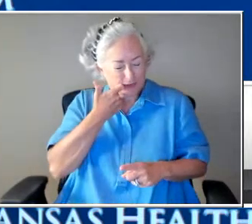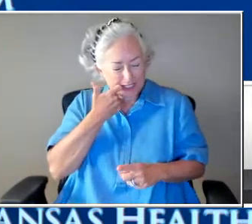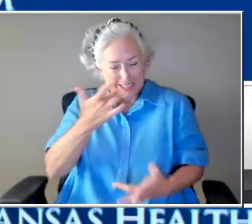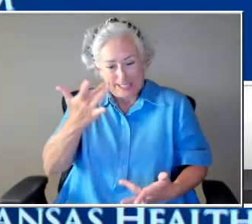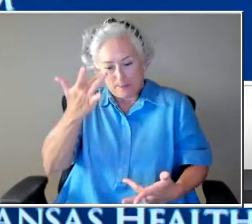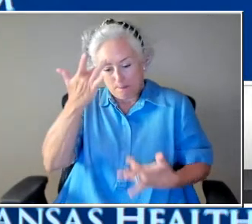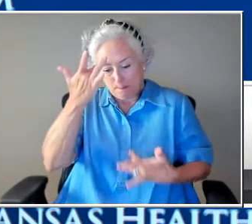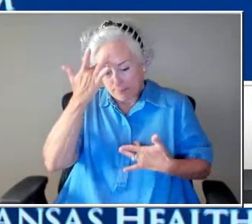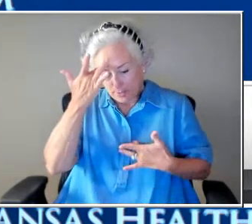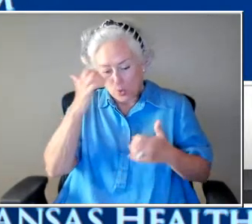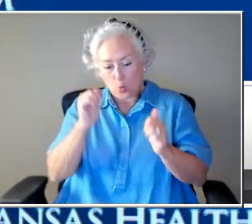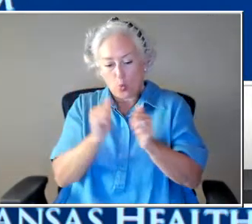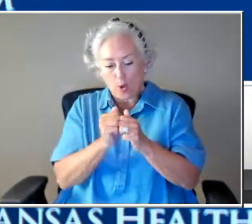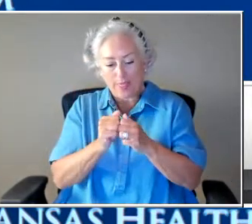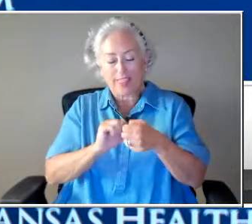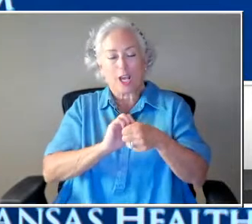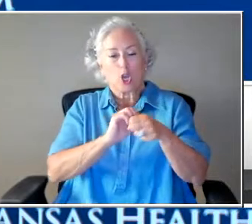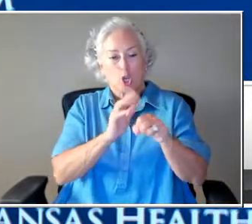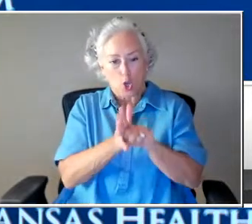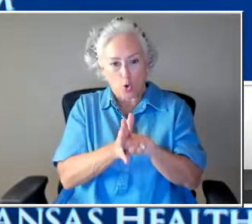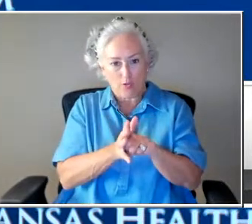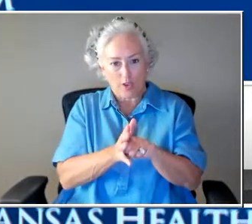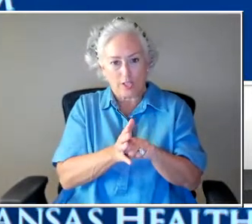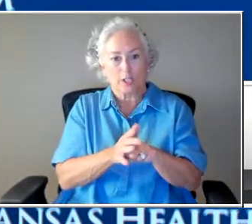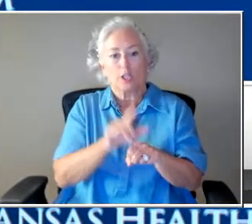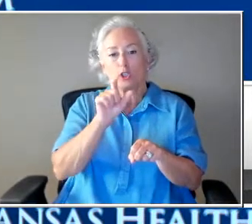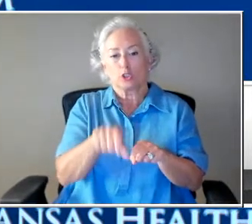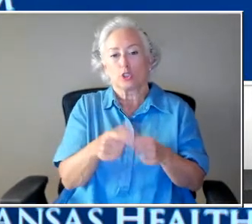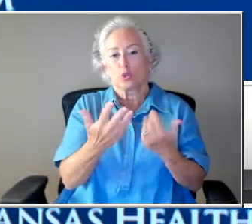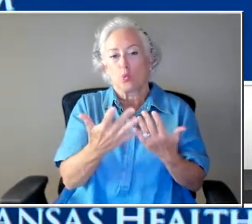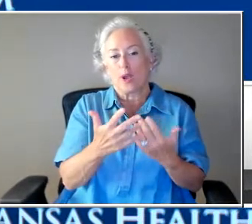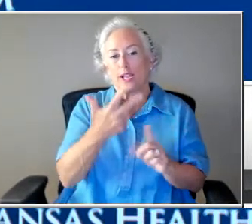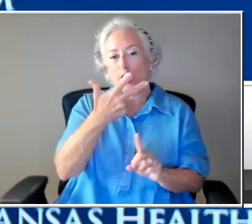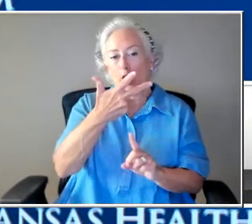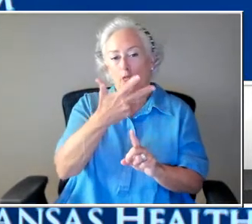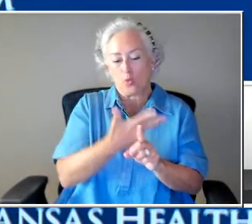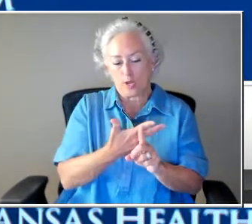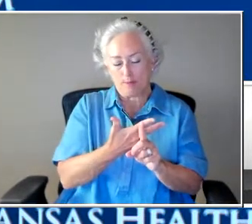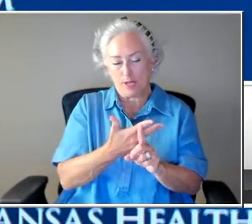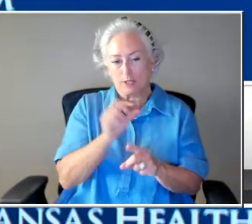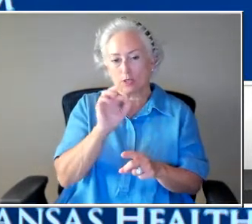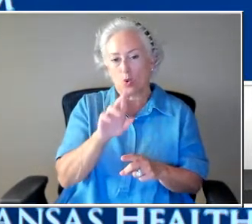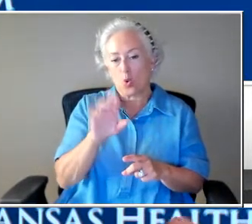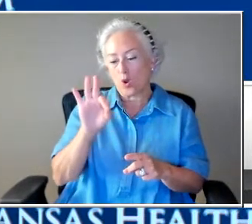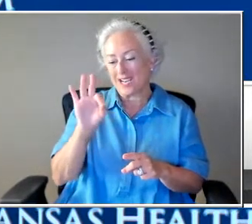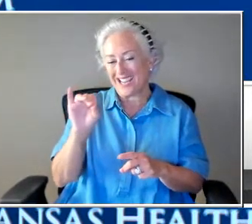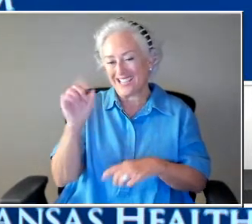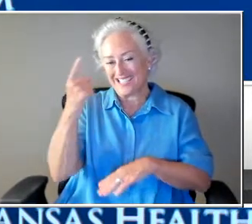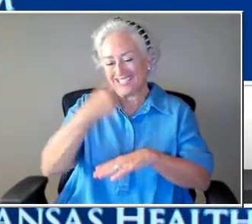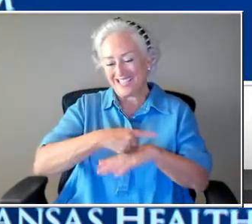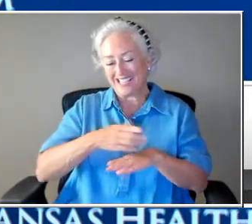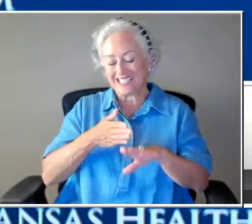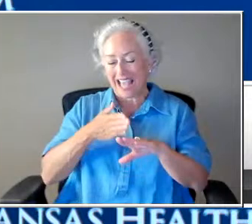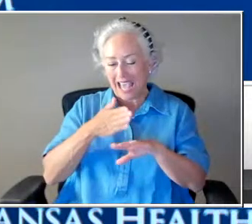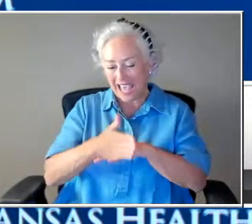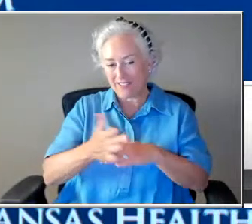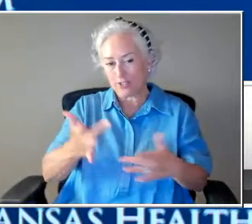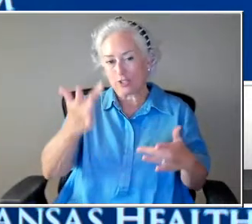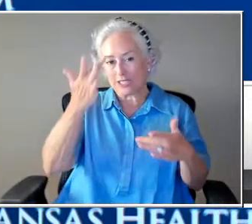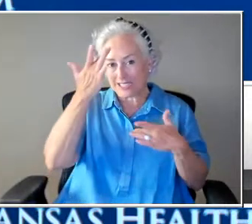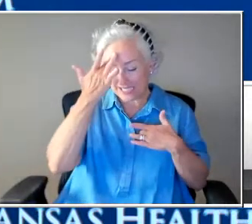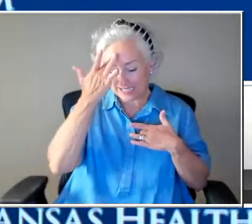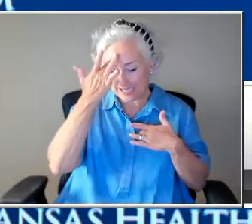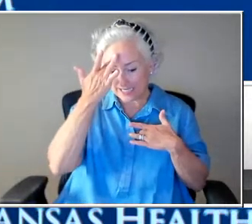reasonable to wait 90 days or 3 months after your infection to get the updated